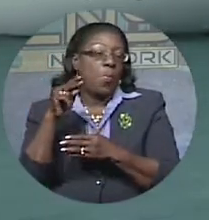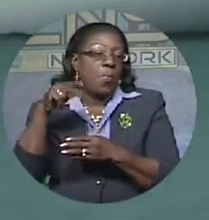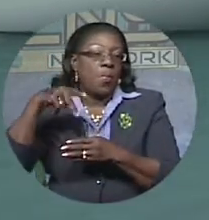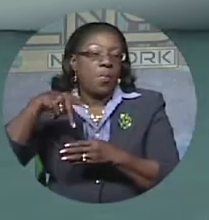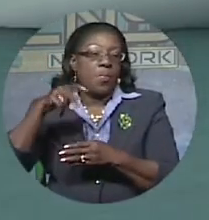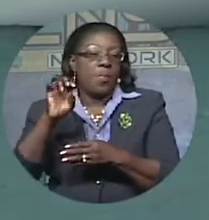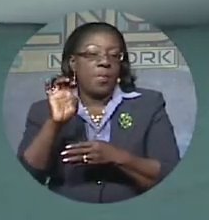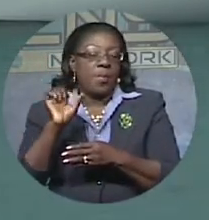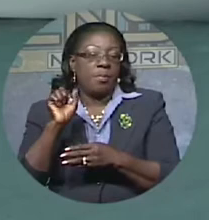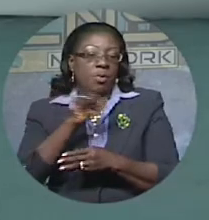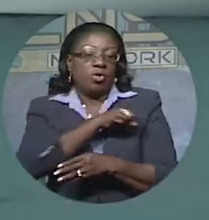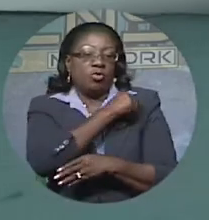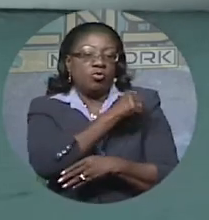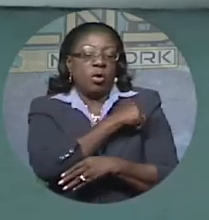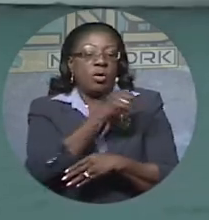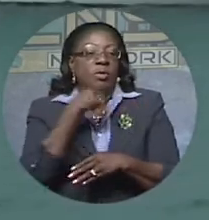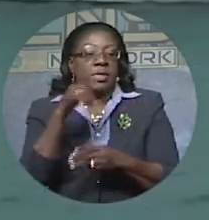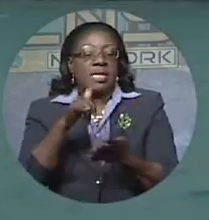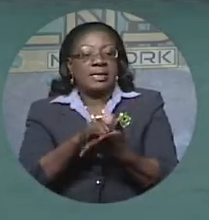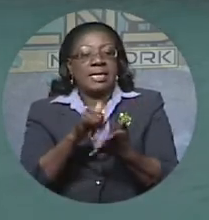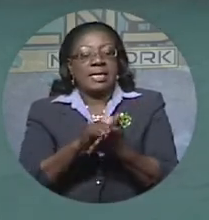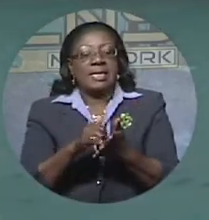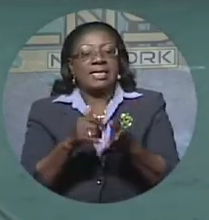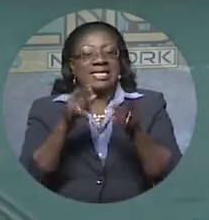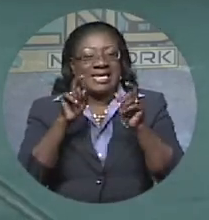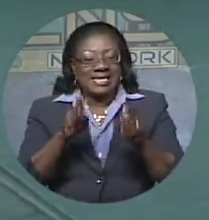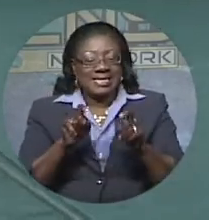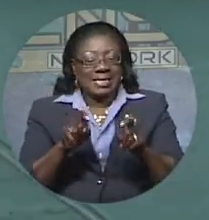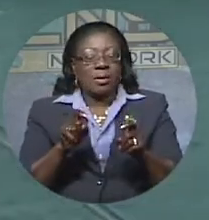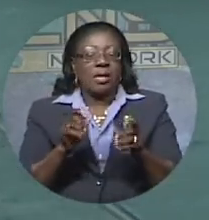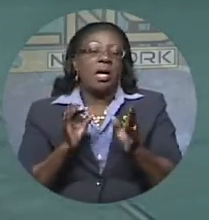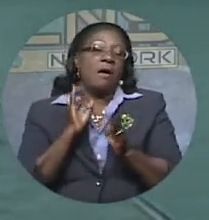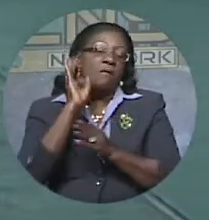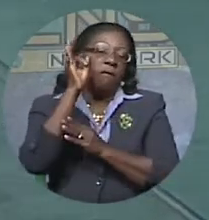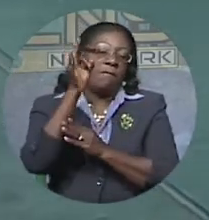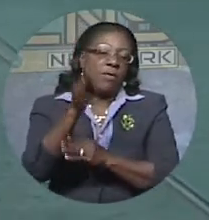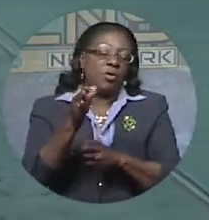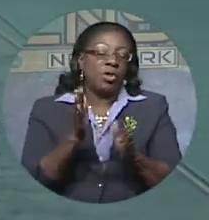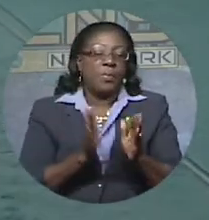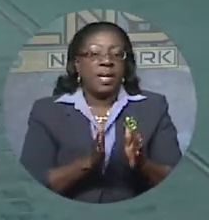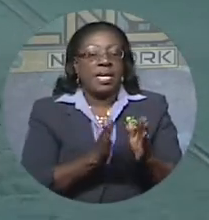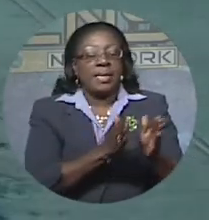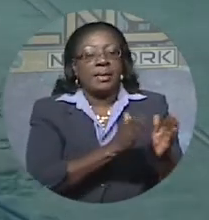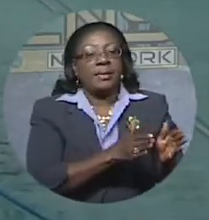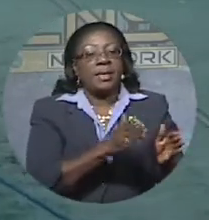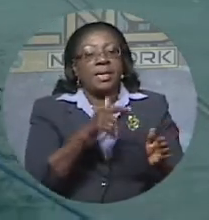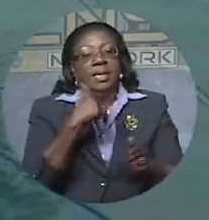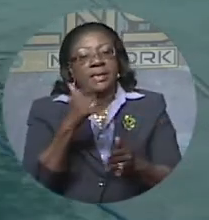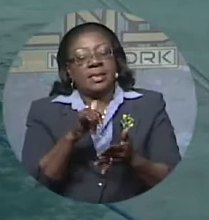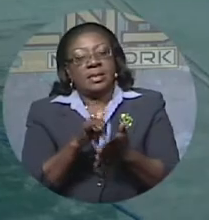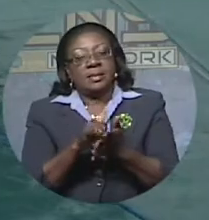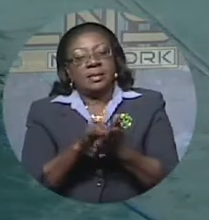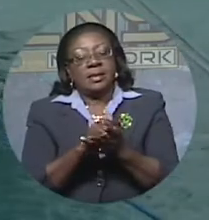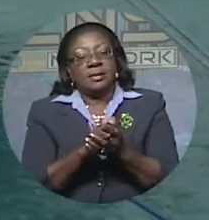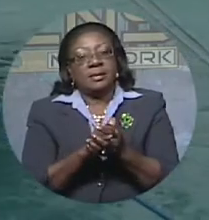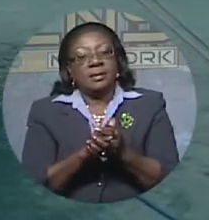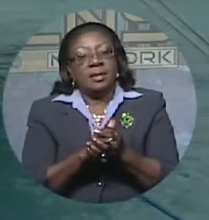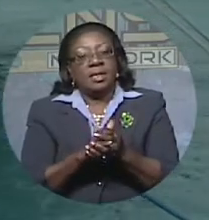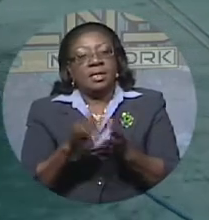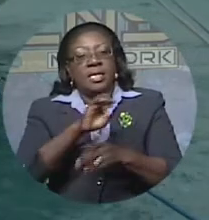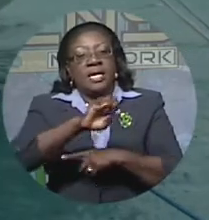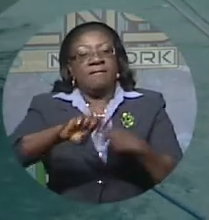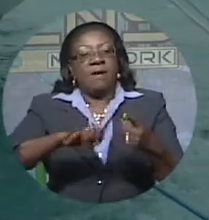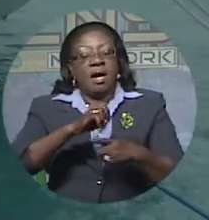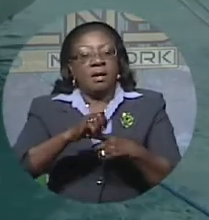this initiative is especially important for future planning. Meantime, Roberts told attendees from the various environmental groups that